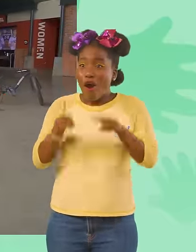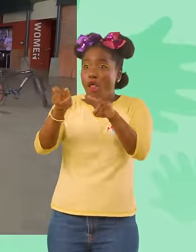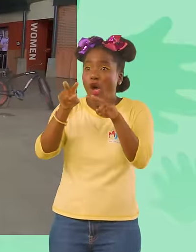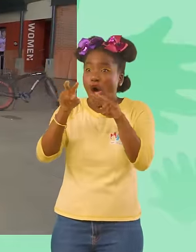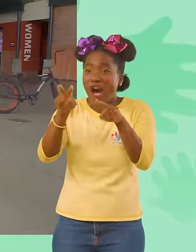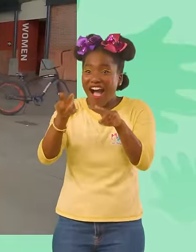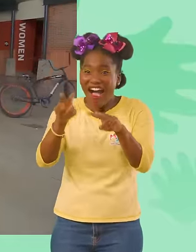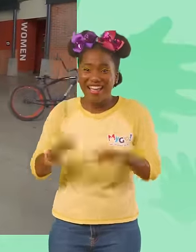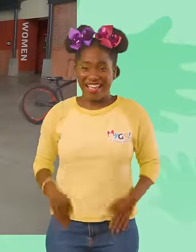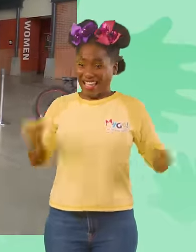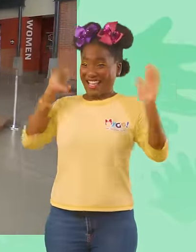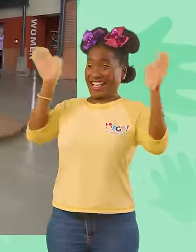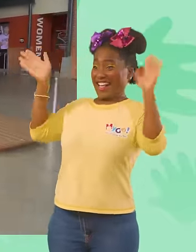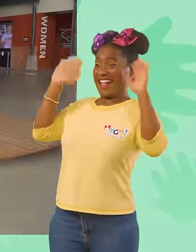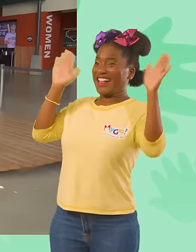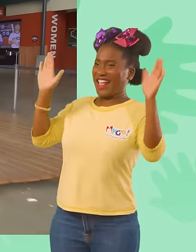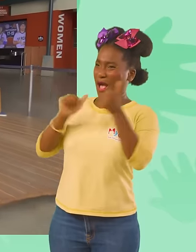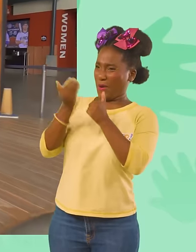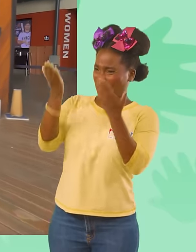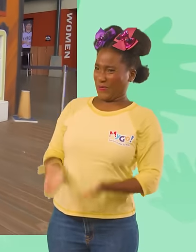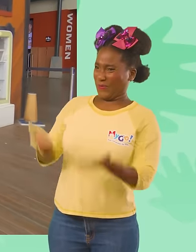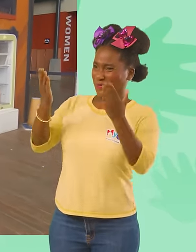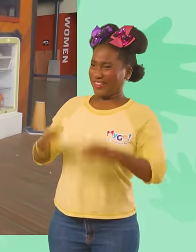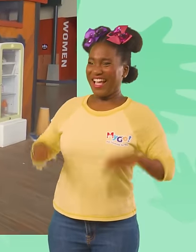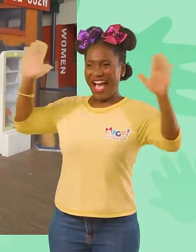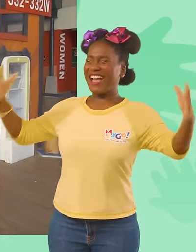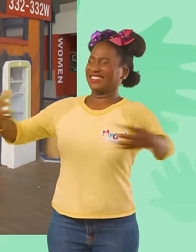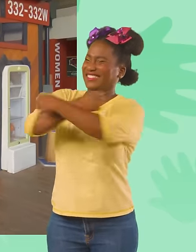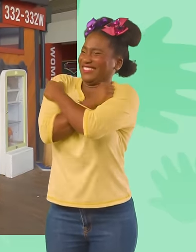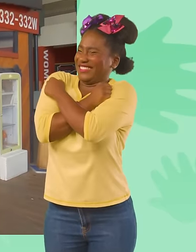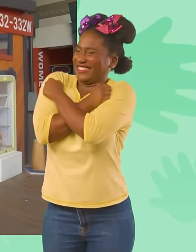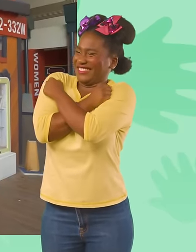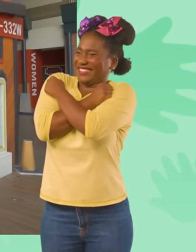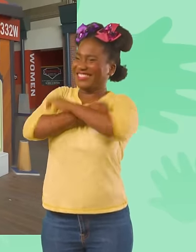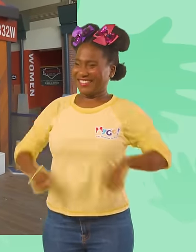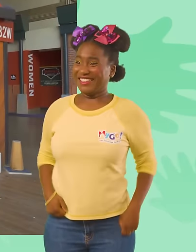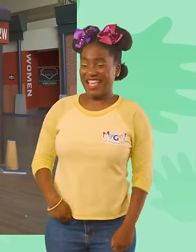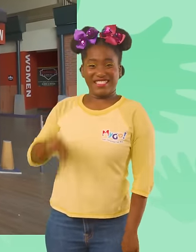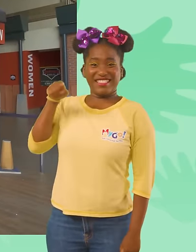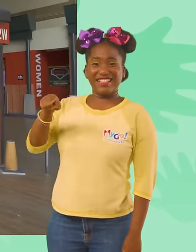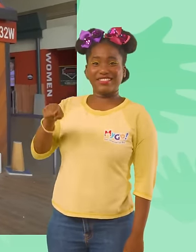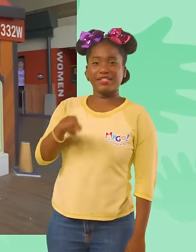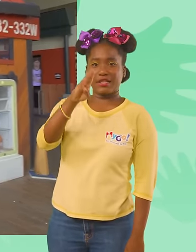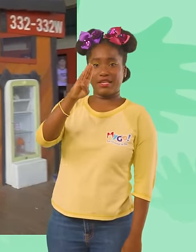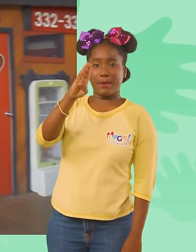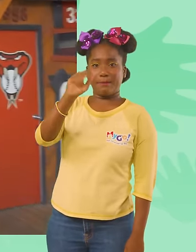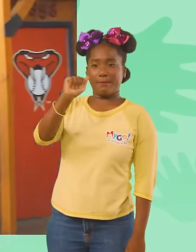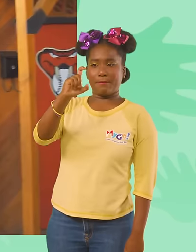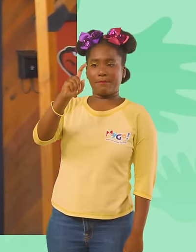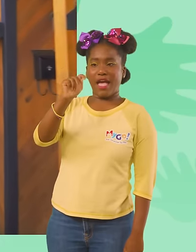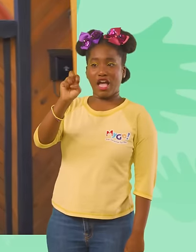Oh, look! Hey! How are you? I want a hug! Whoa! This is Baxter,